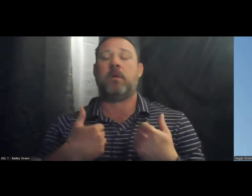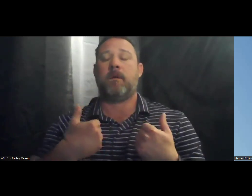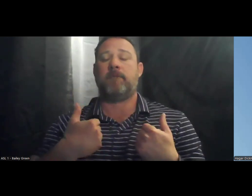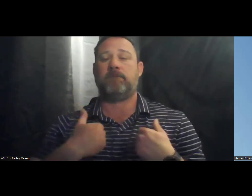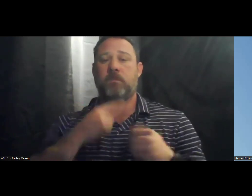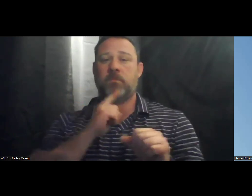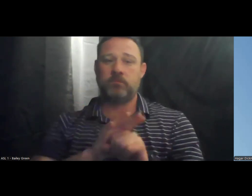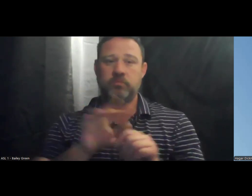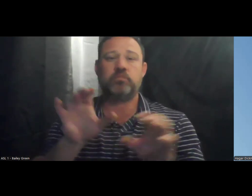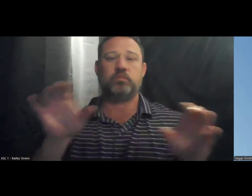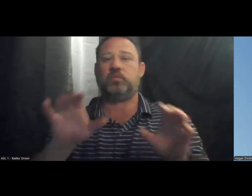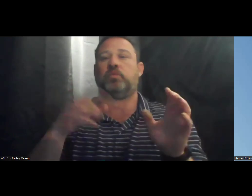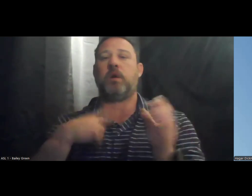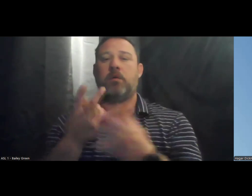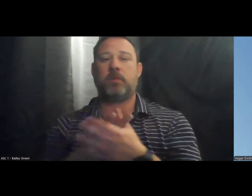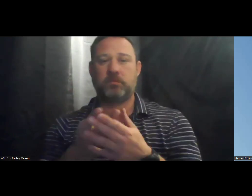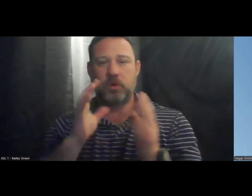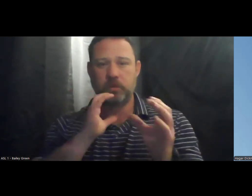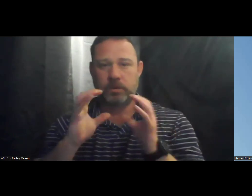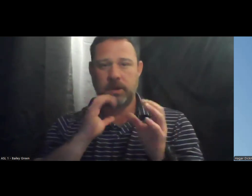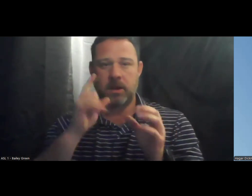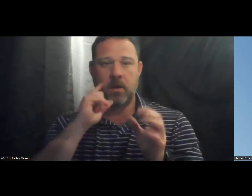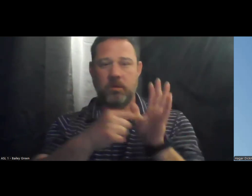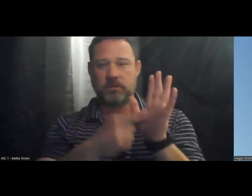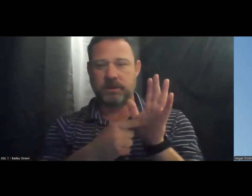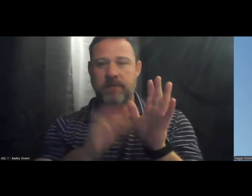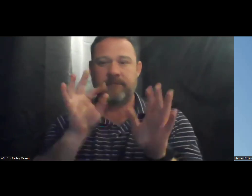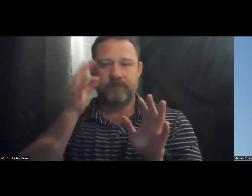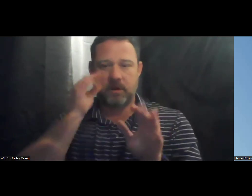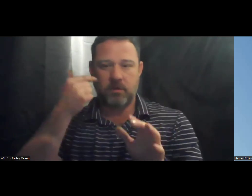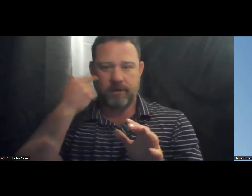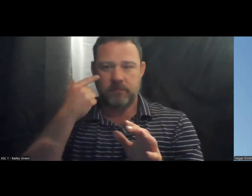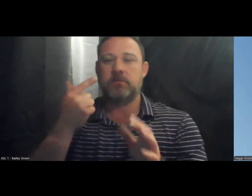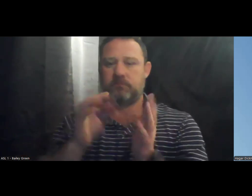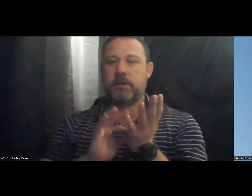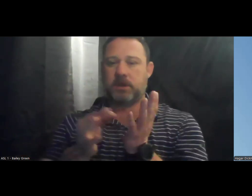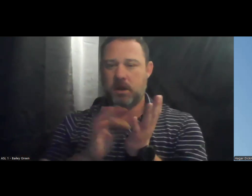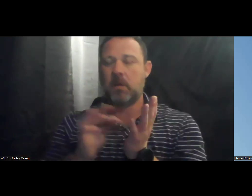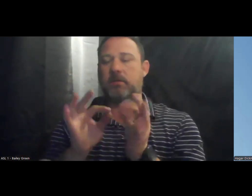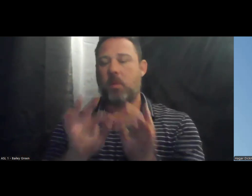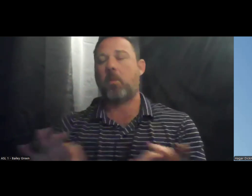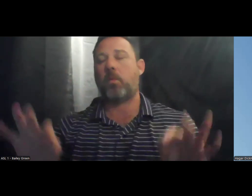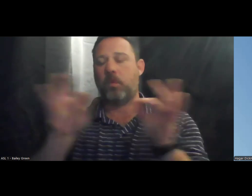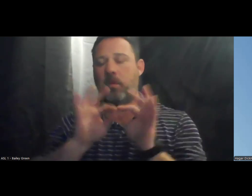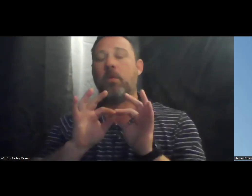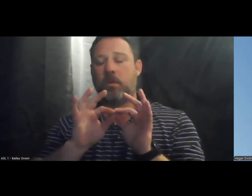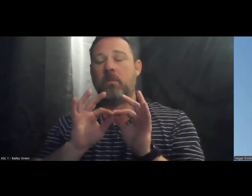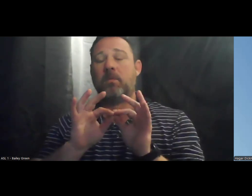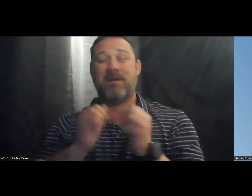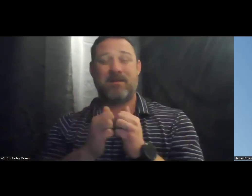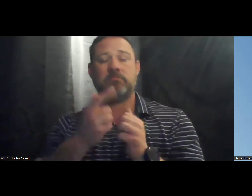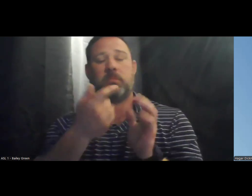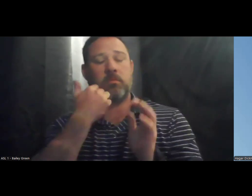to each do our part to communicate to our representatives in the federal government how important Medi-Cal is to all Californians. And you can do that by calling